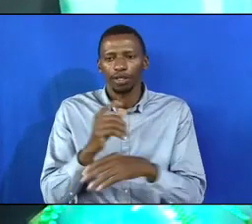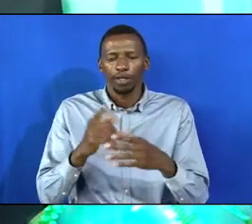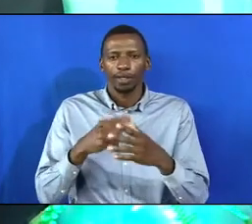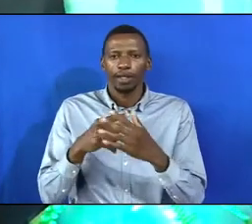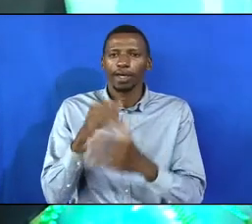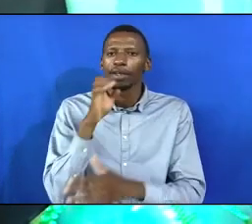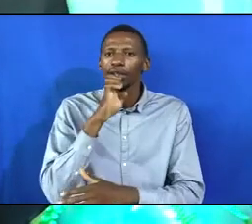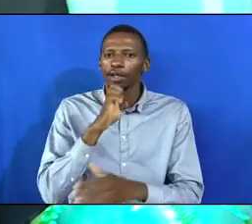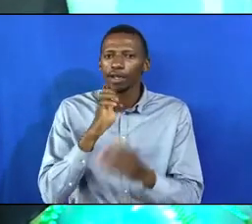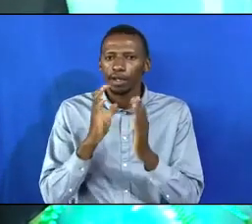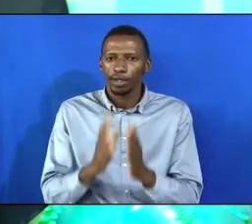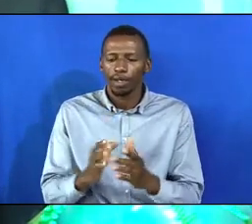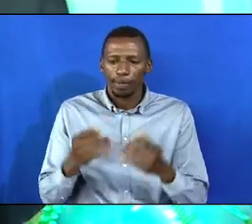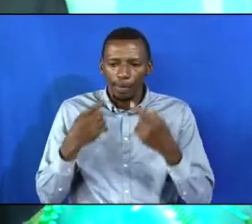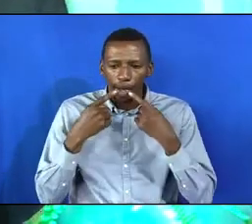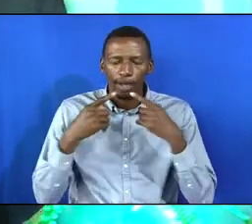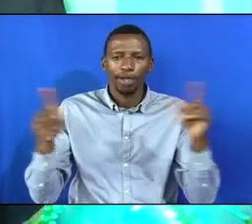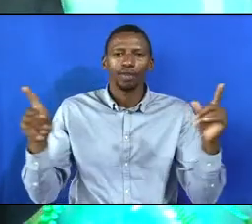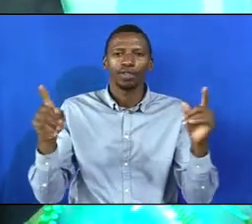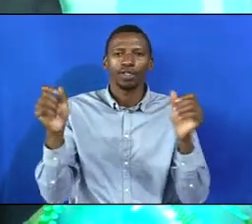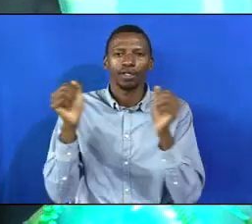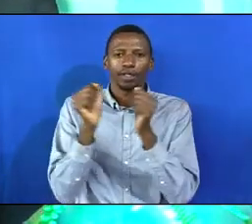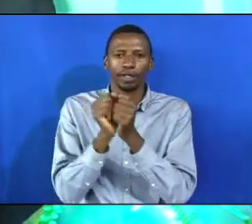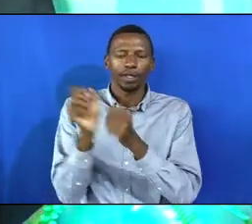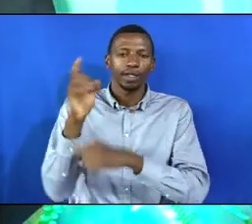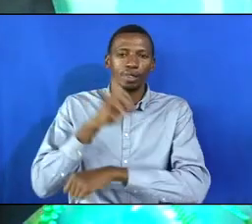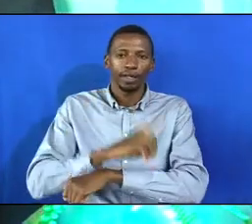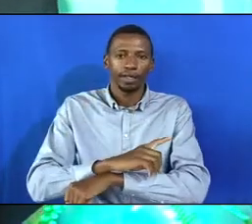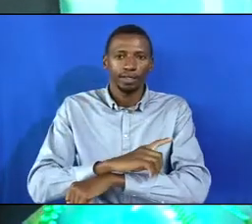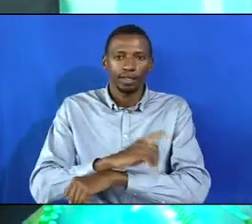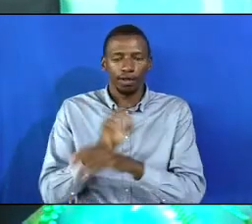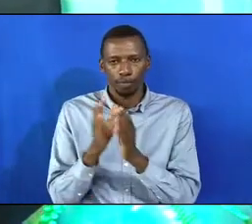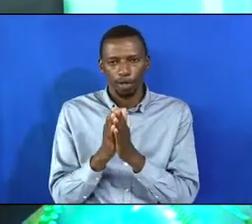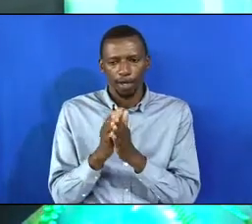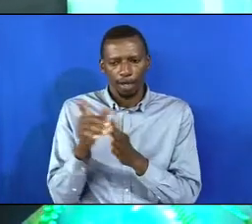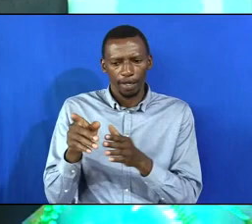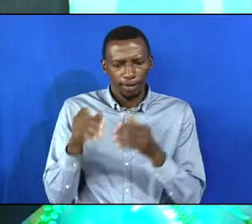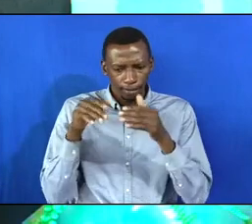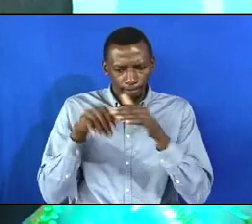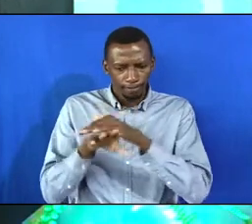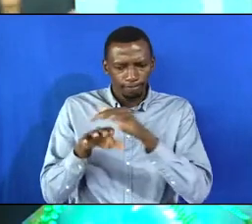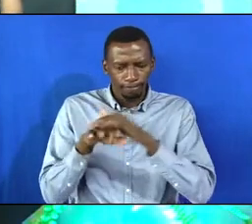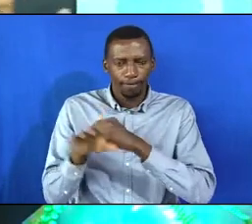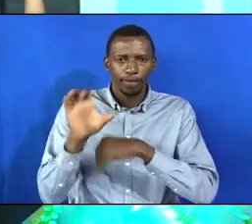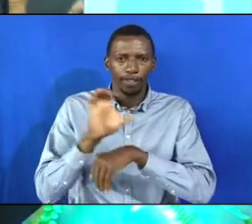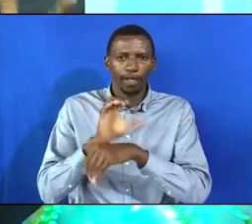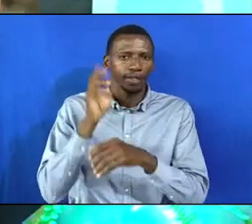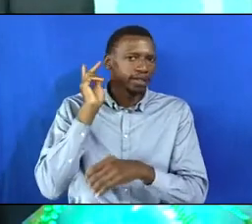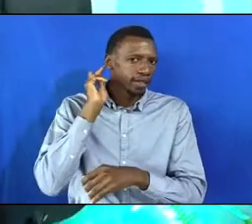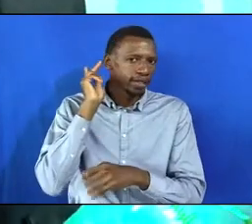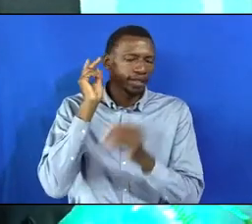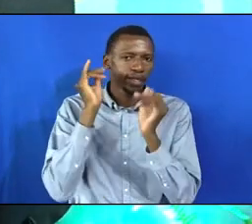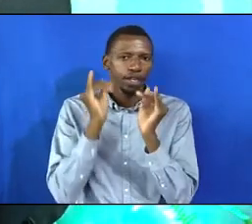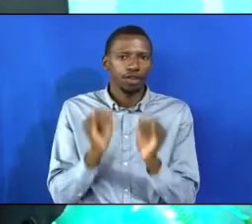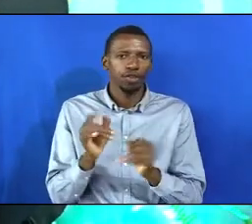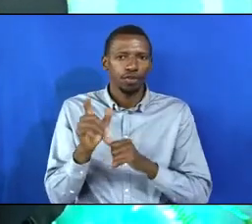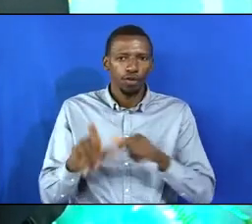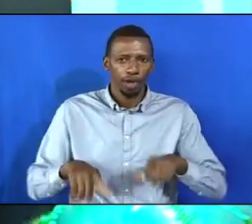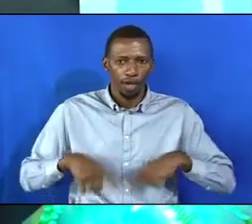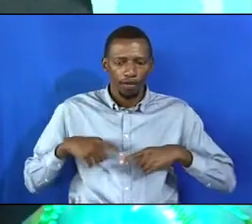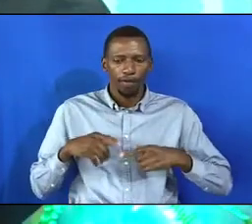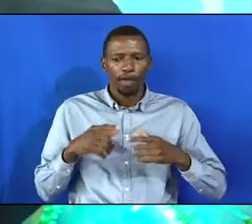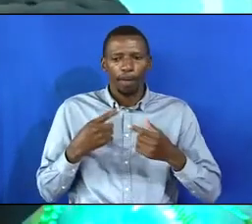prayer. He has been attending church in Kisi New Life, but for some reason now, he decided to attend in Kisi